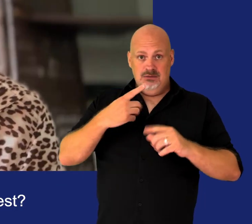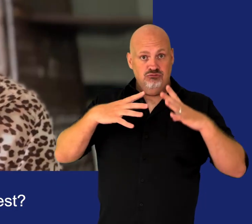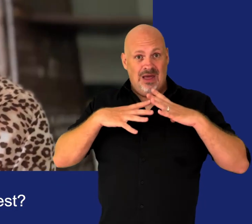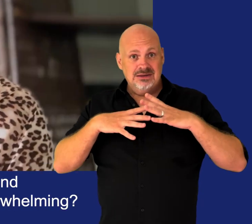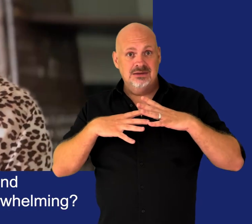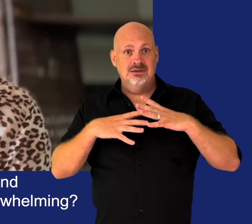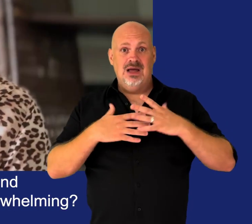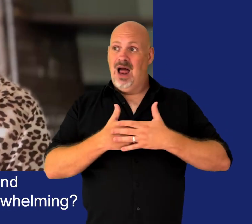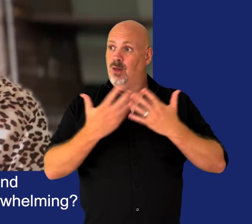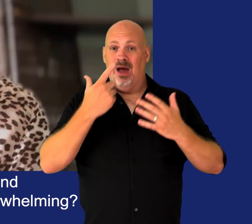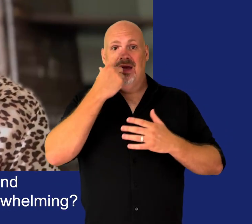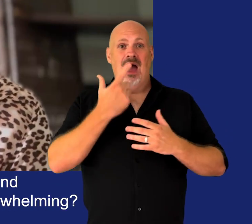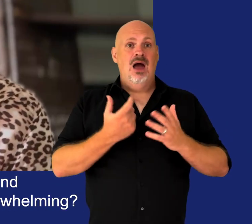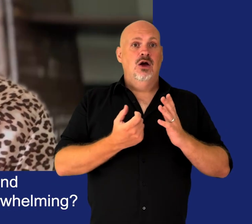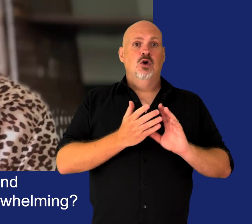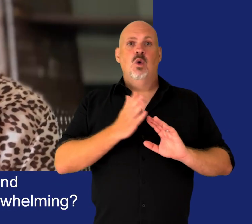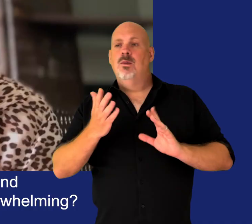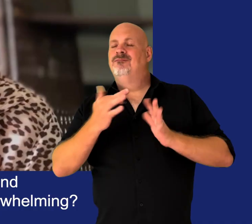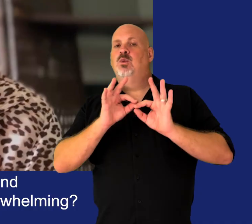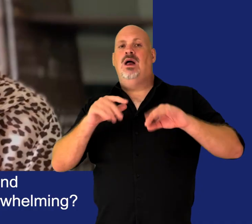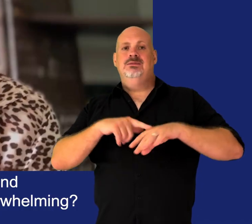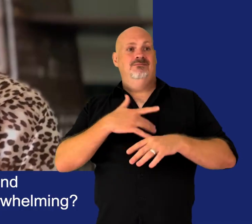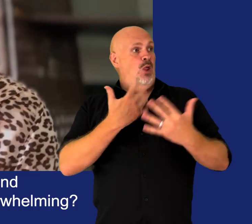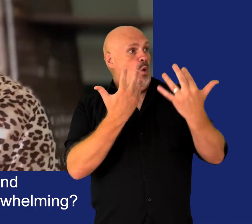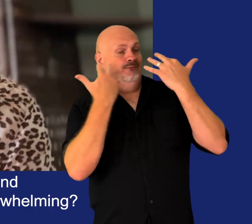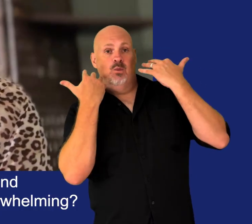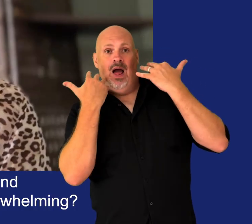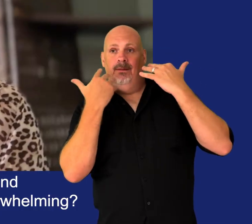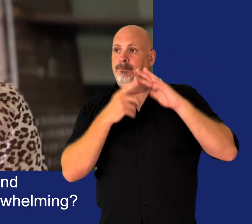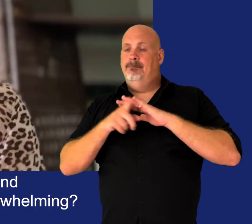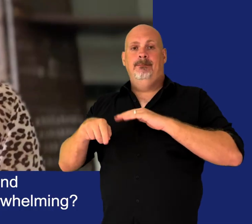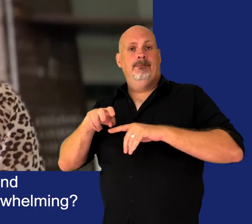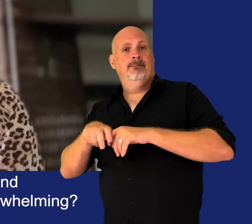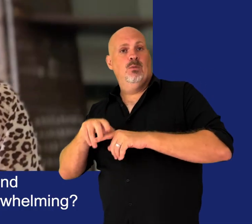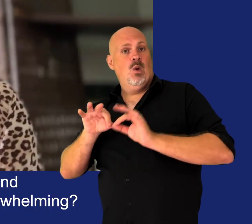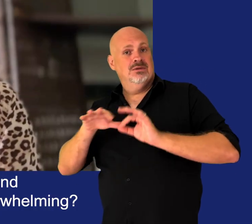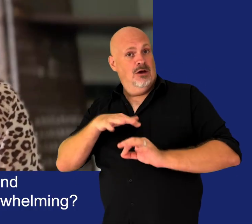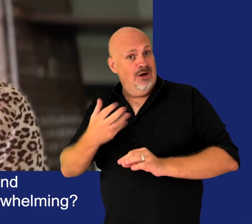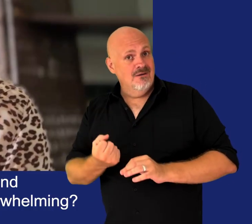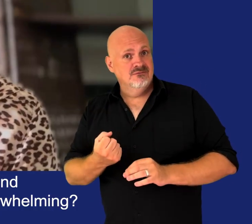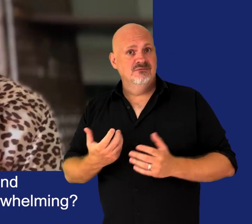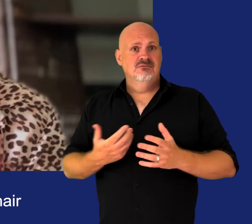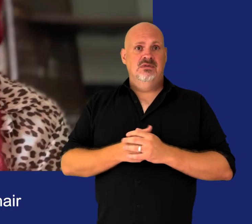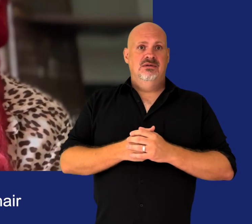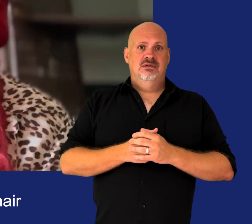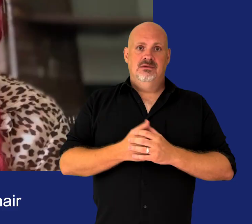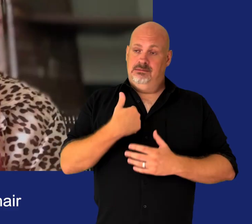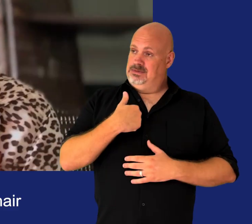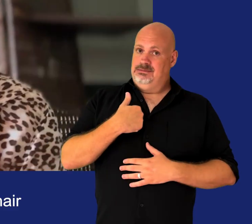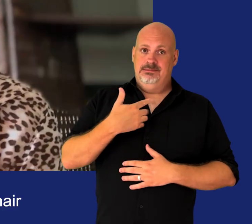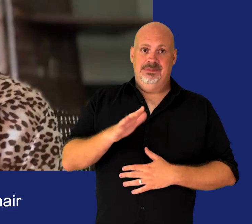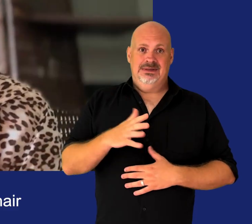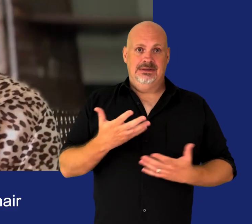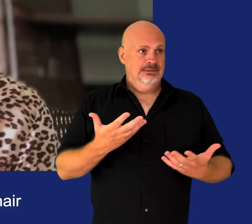they rest? Is there anywhere that they can go and have maybe quiet time if things become overwhelming? I have